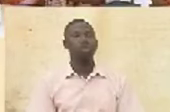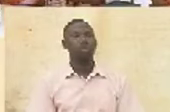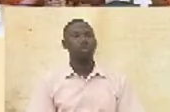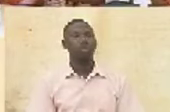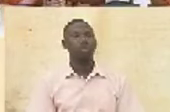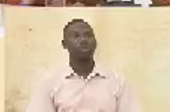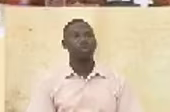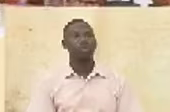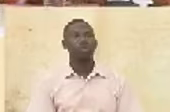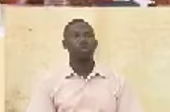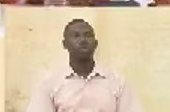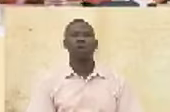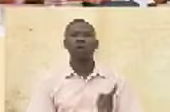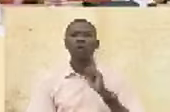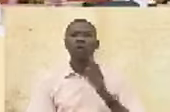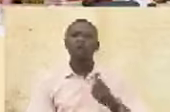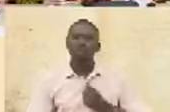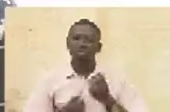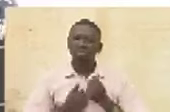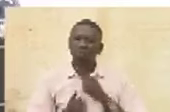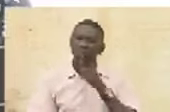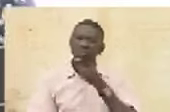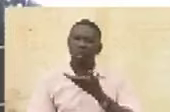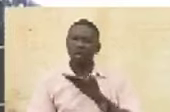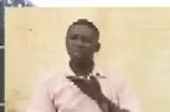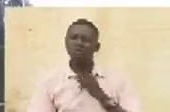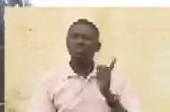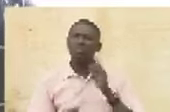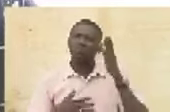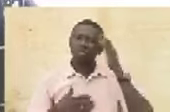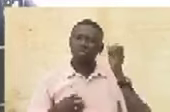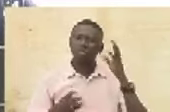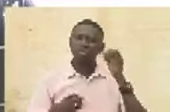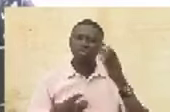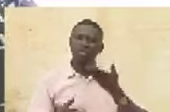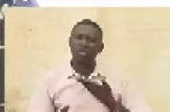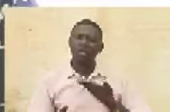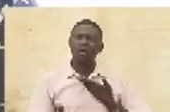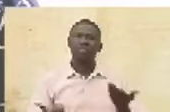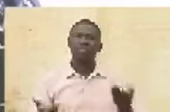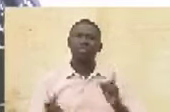What kind of illness were you suffering from? In